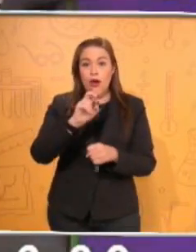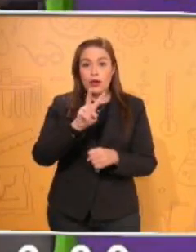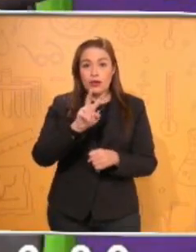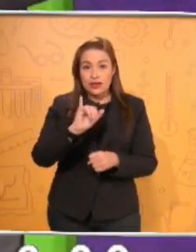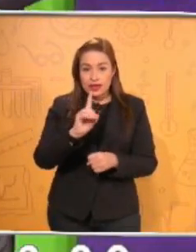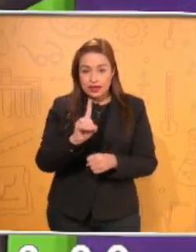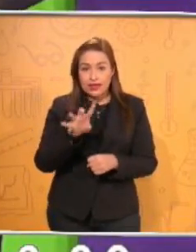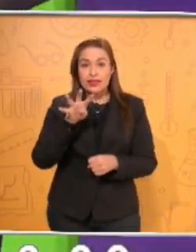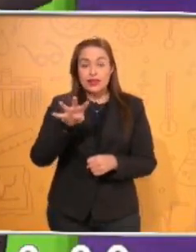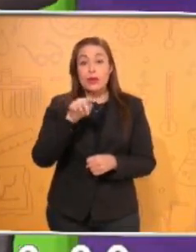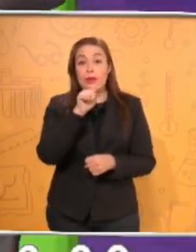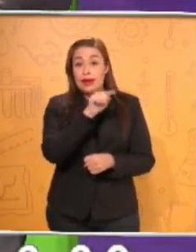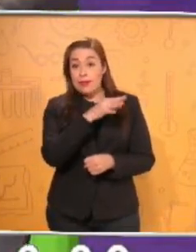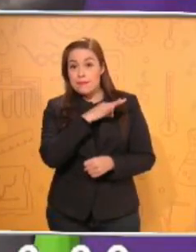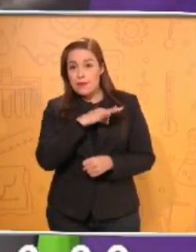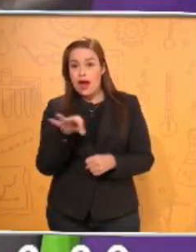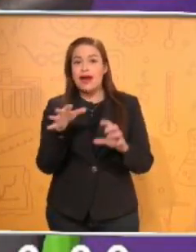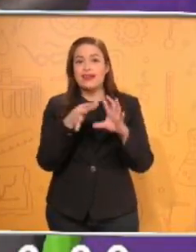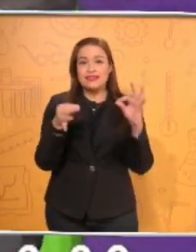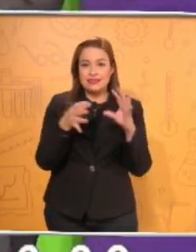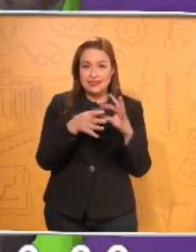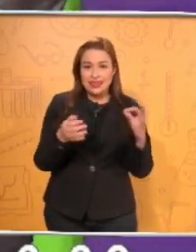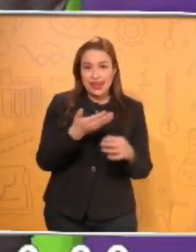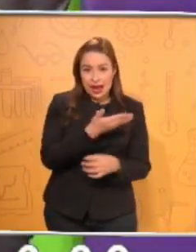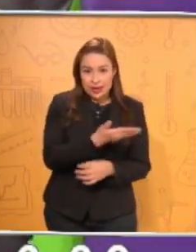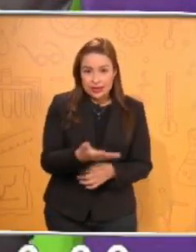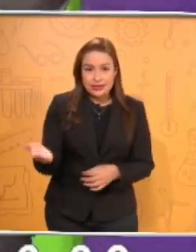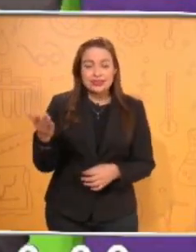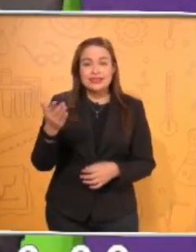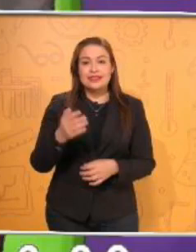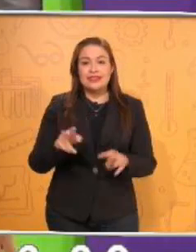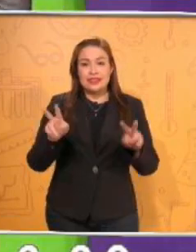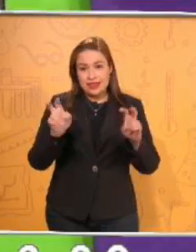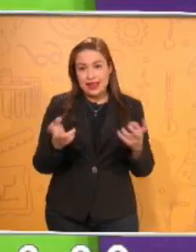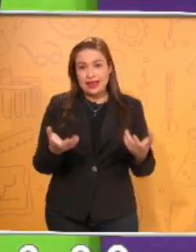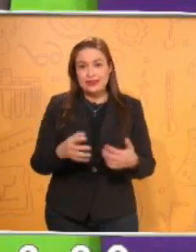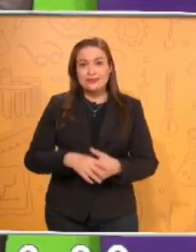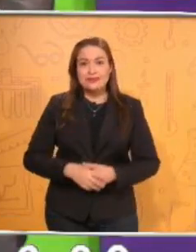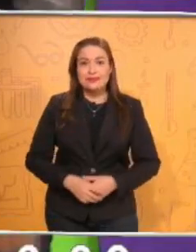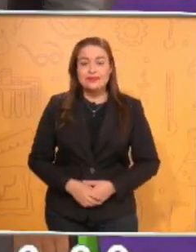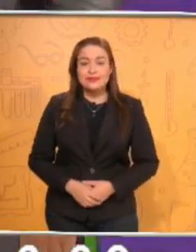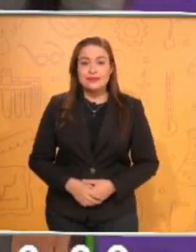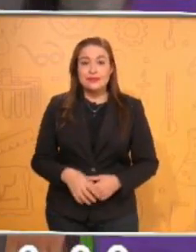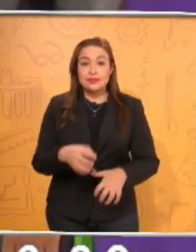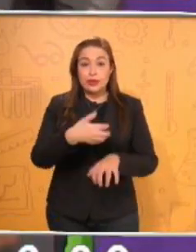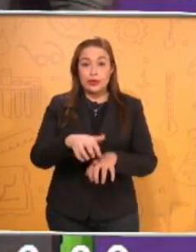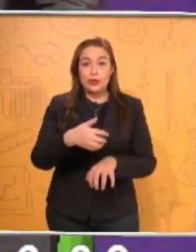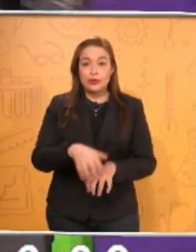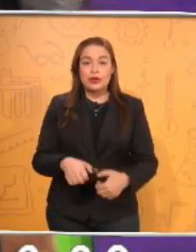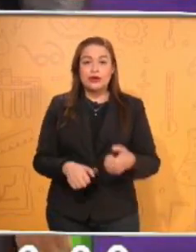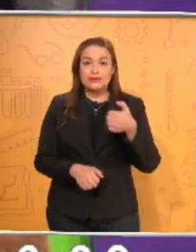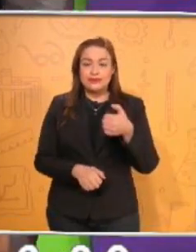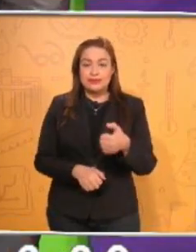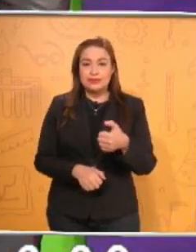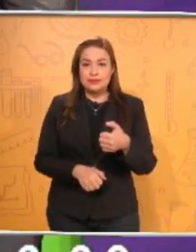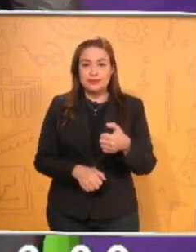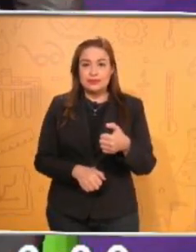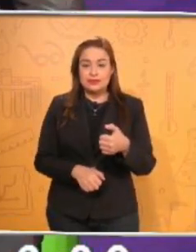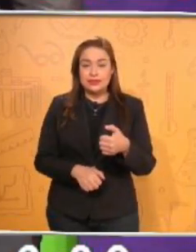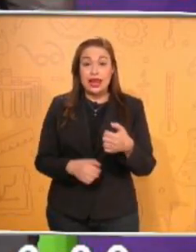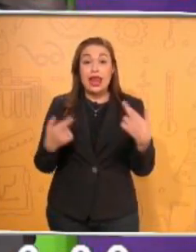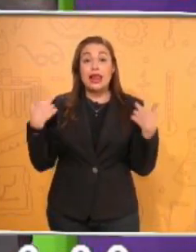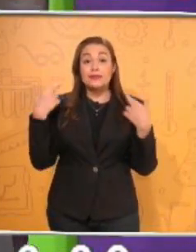to explain us about the COVID-19. Number 6, the science